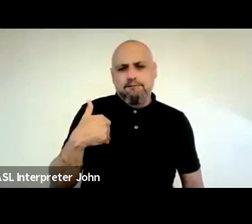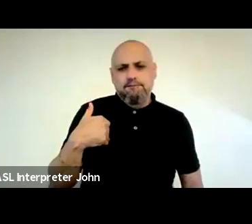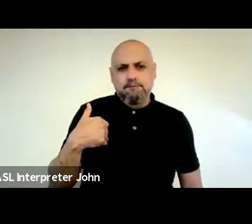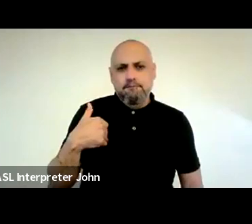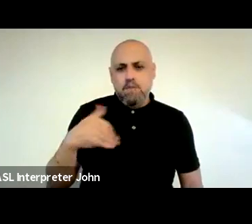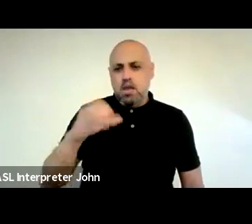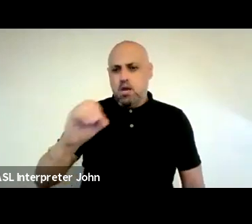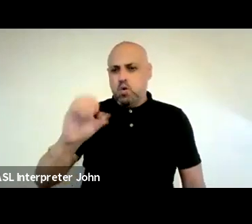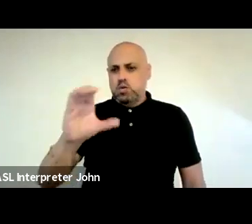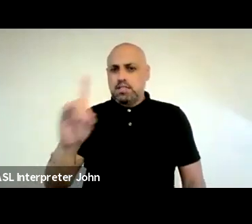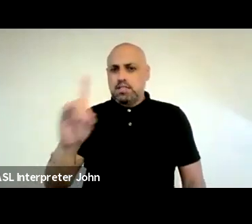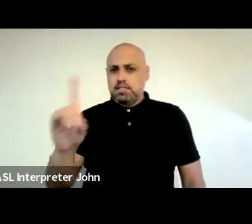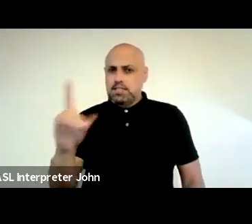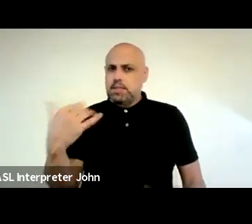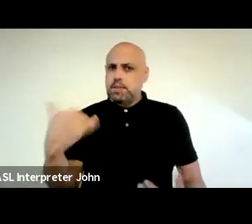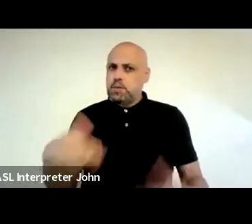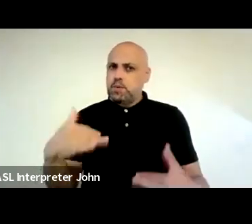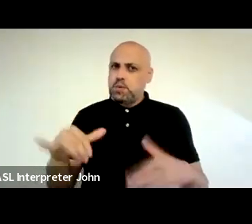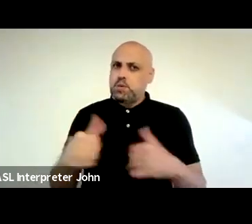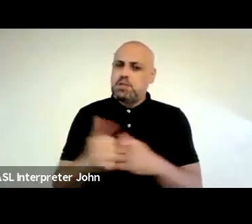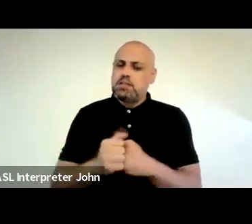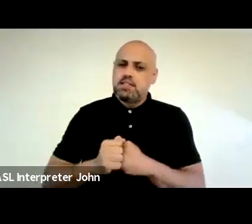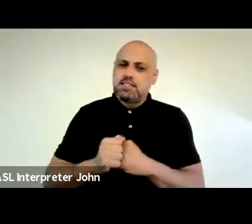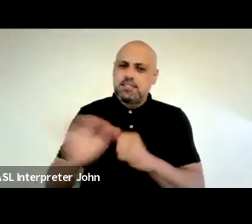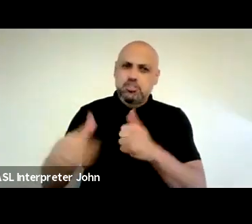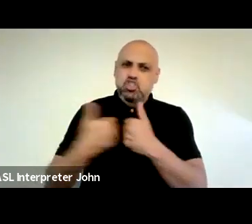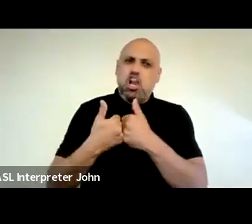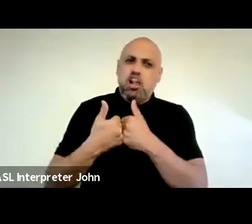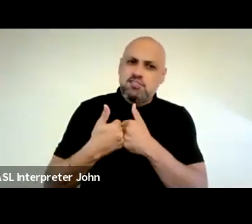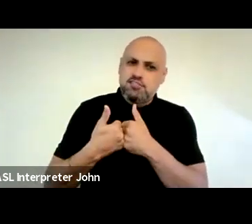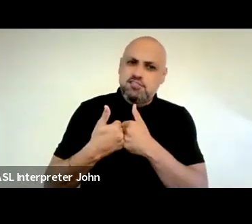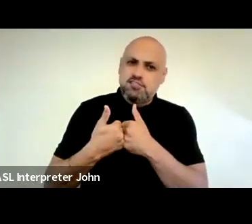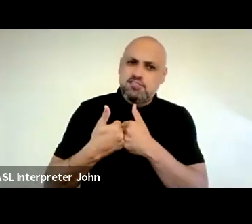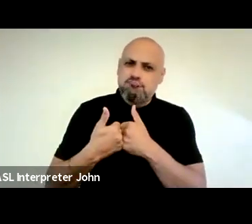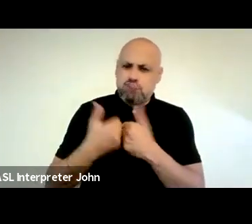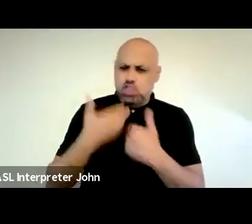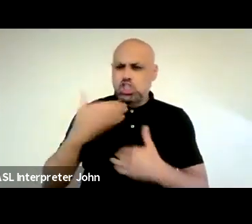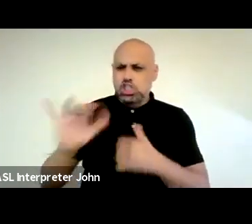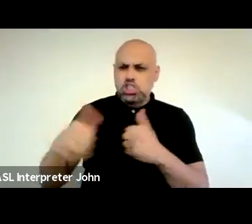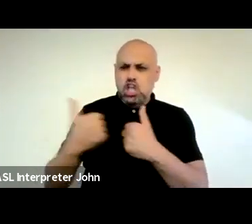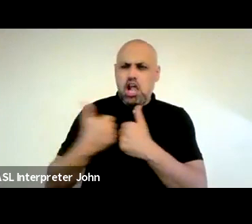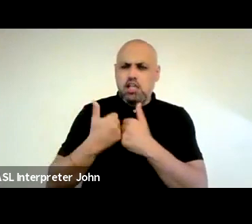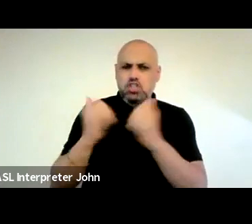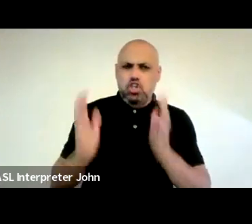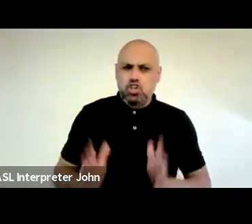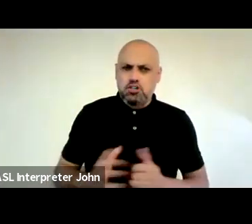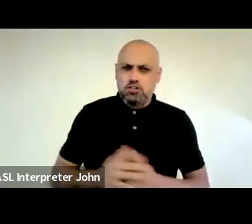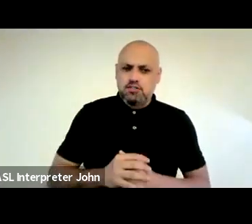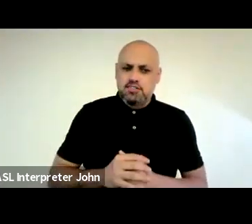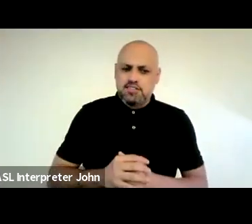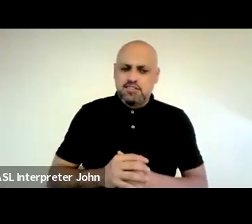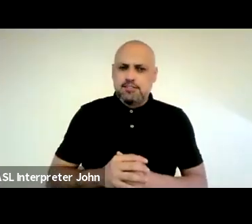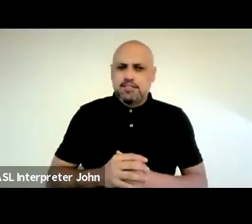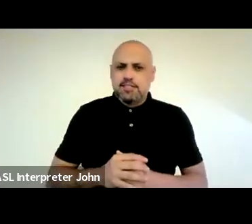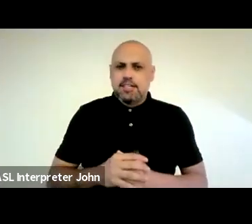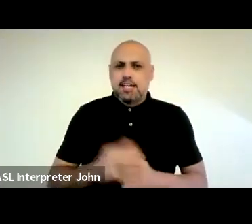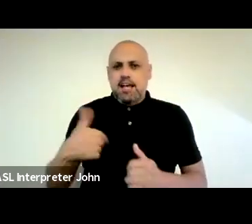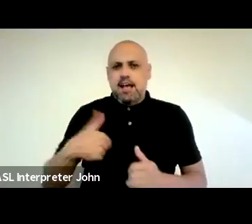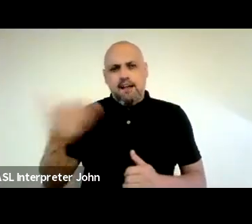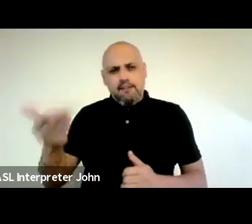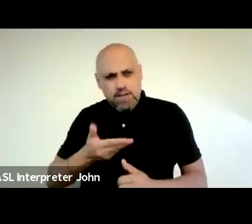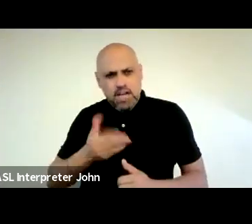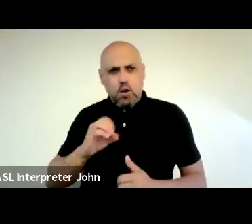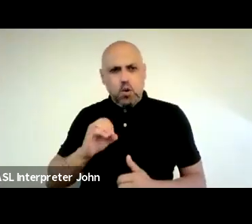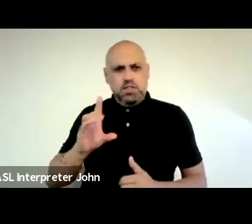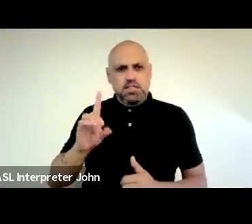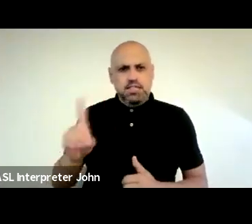OCD is a worthy adversary, a formidable opponent, and I give it credit. I invite it in, and I don't